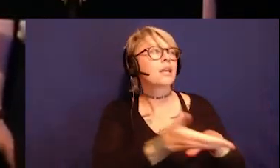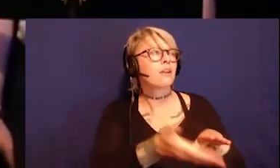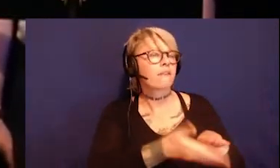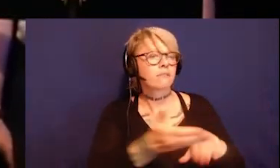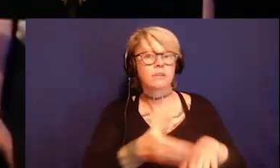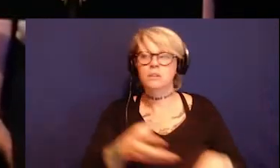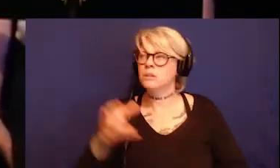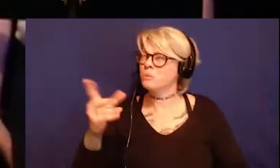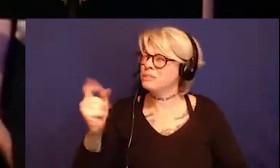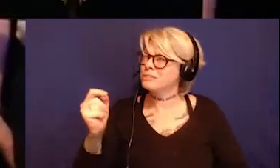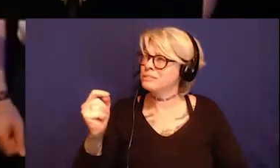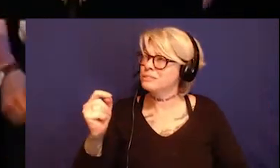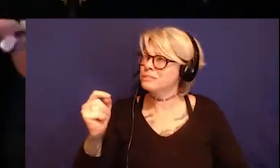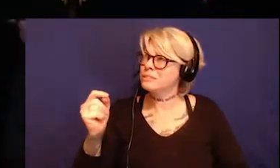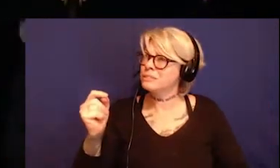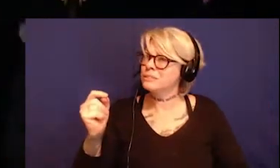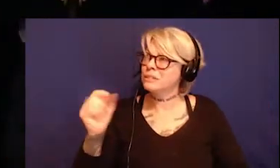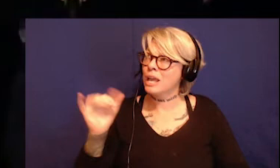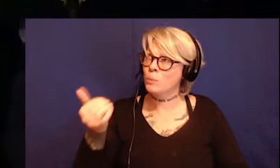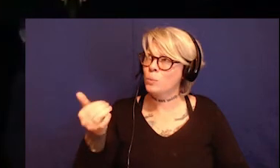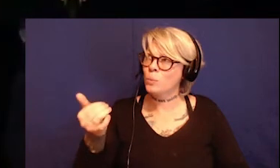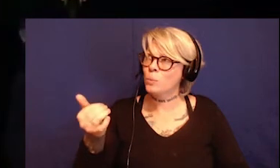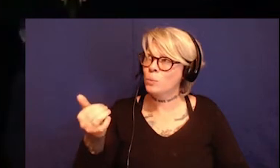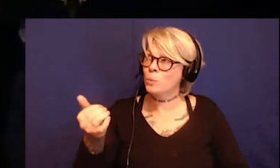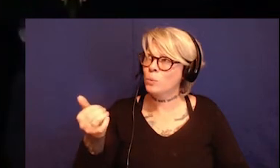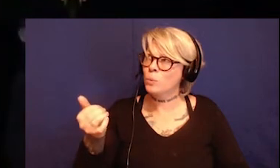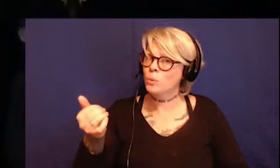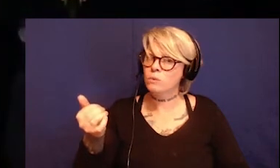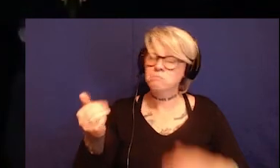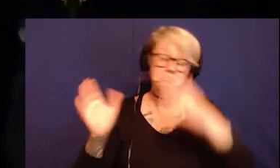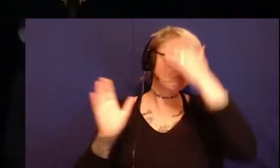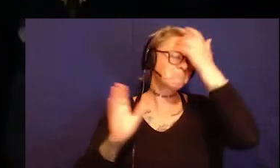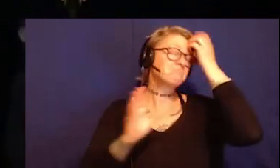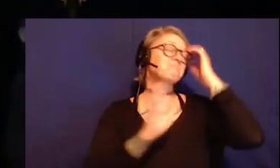What? How? It's okay.